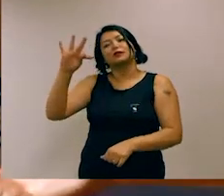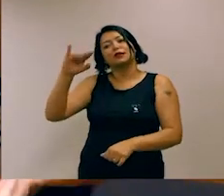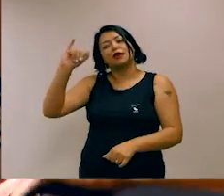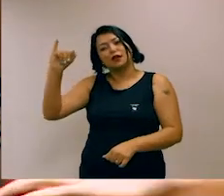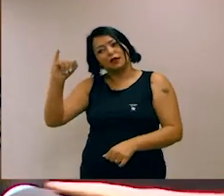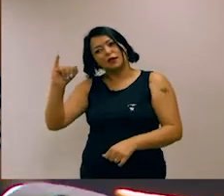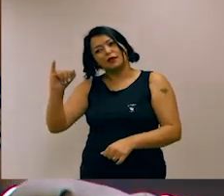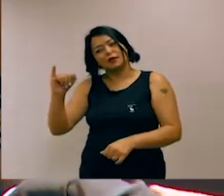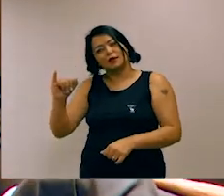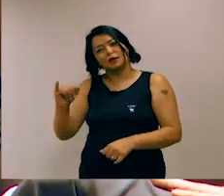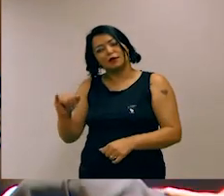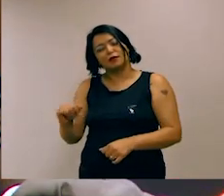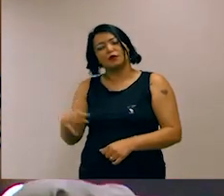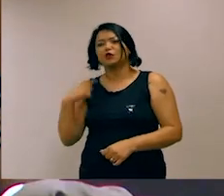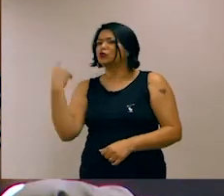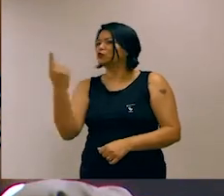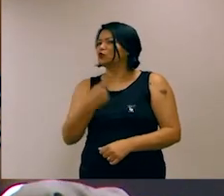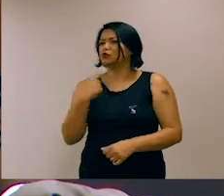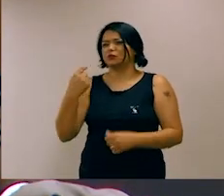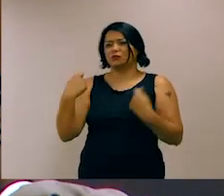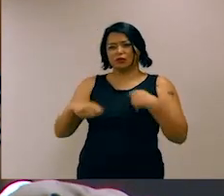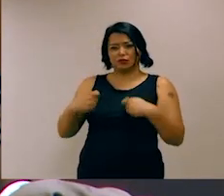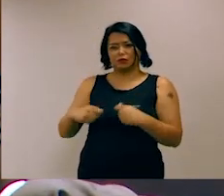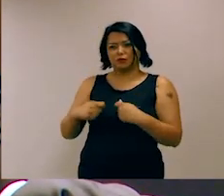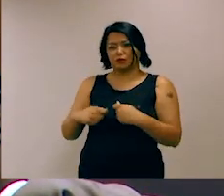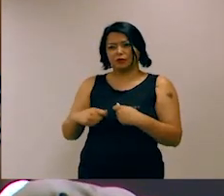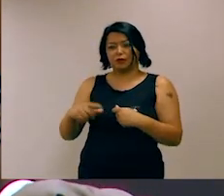Okay, I have a question here from William.